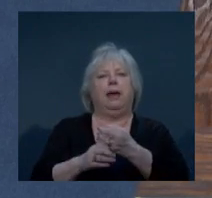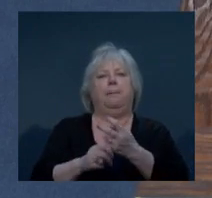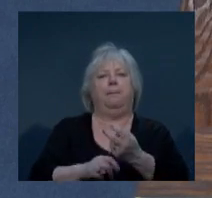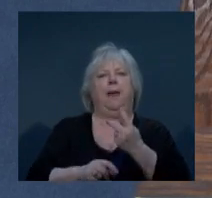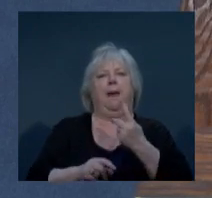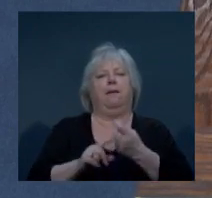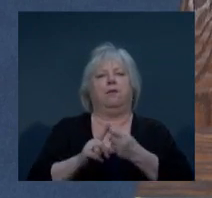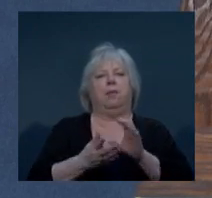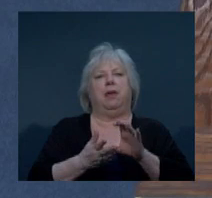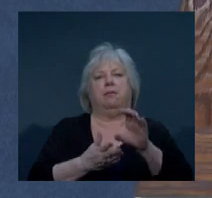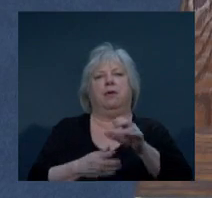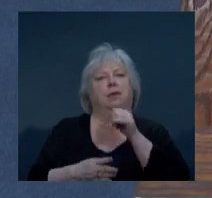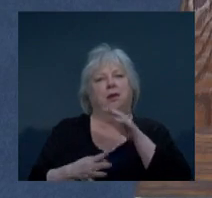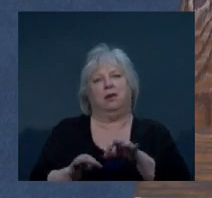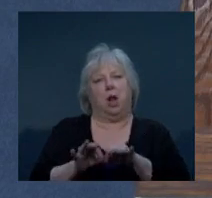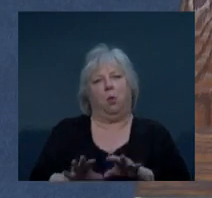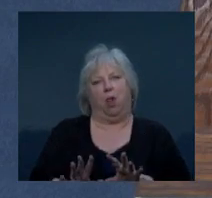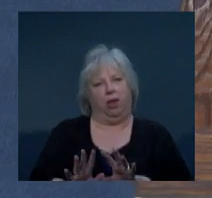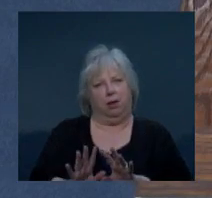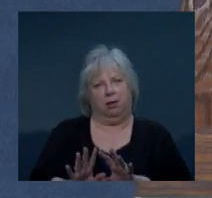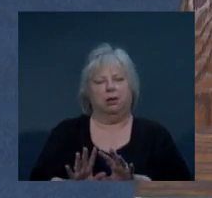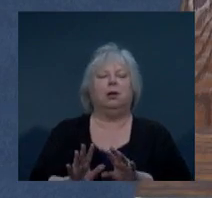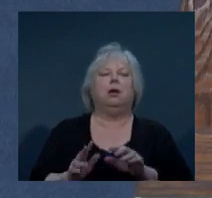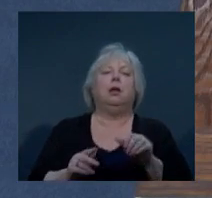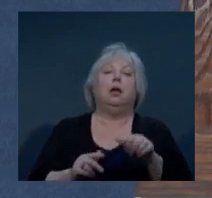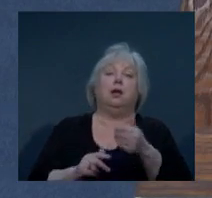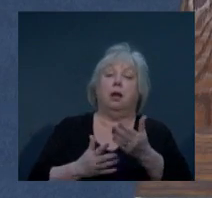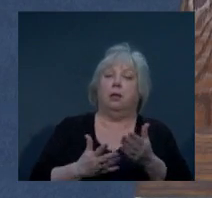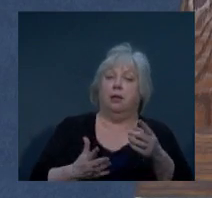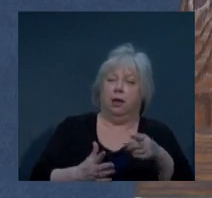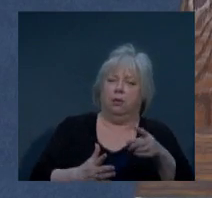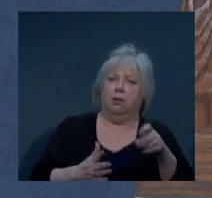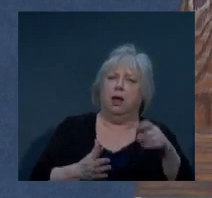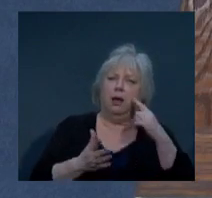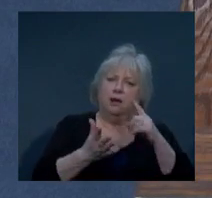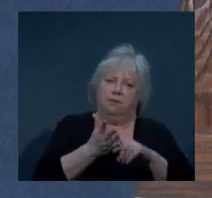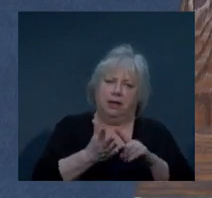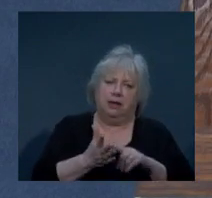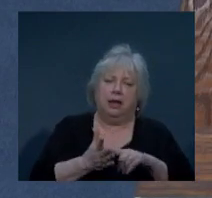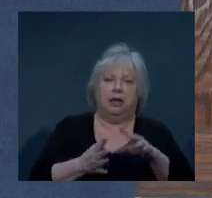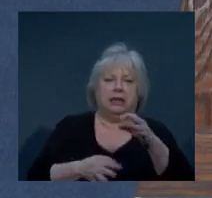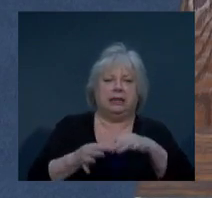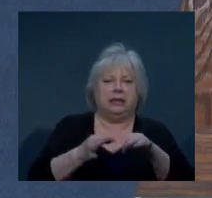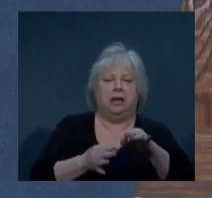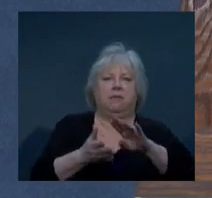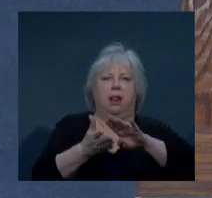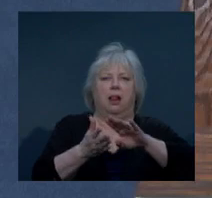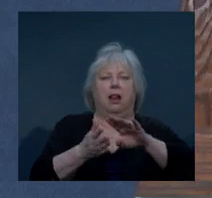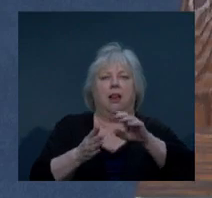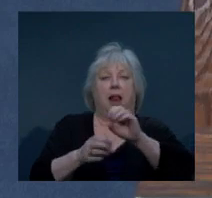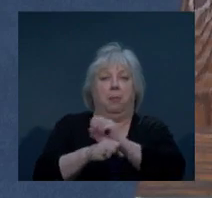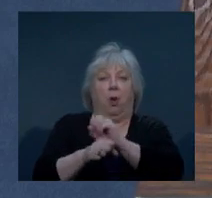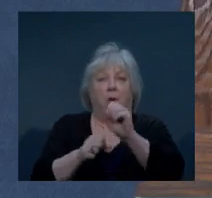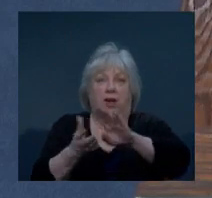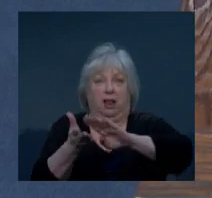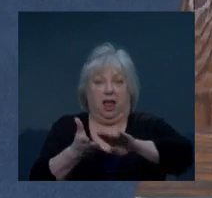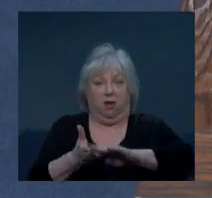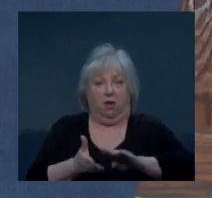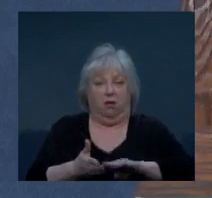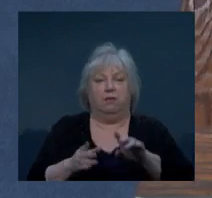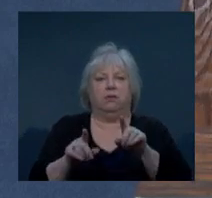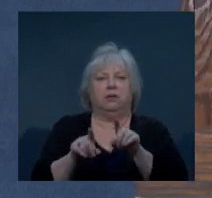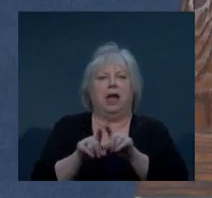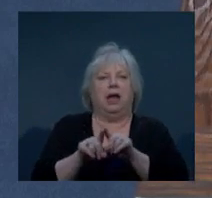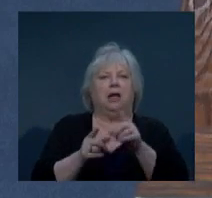is just not worth it. Another thing that you can look at, instead of laying off some of these employees like